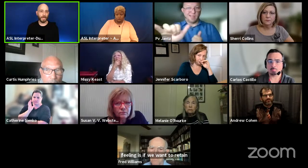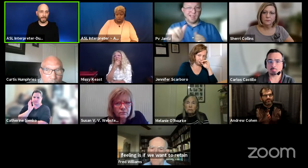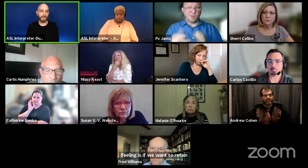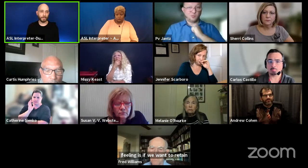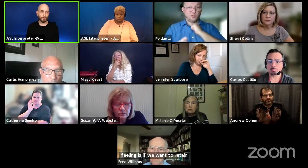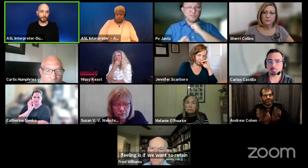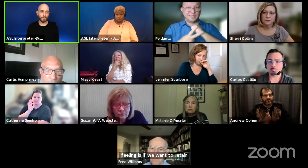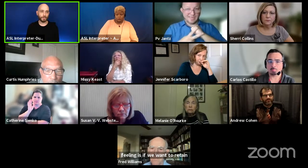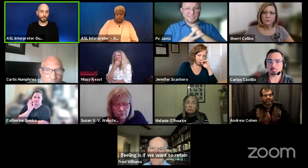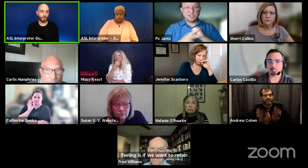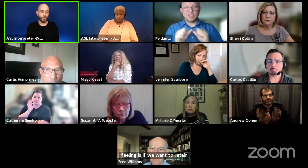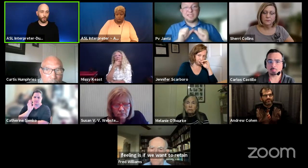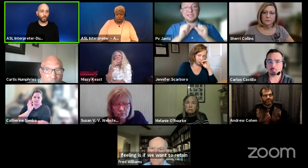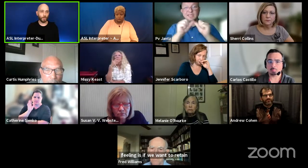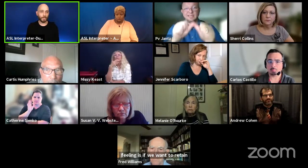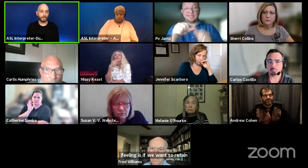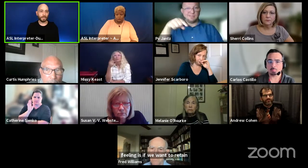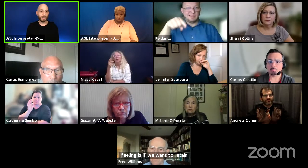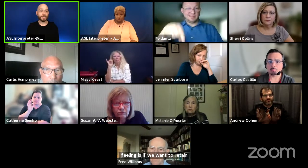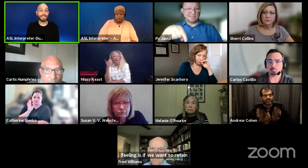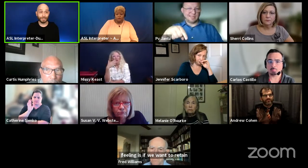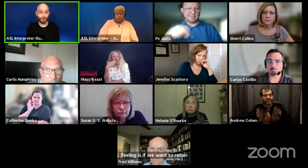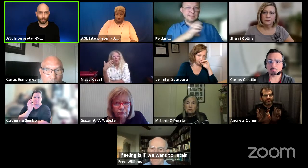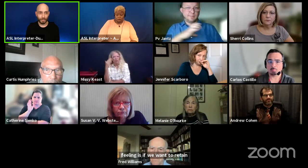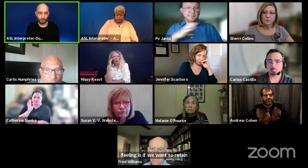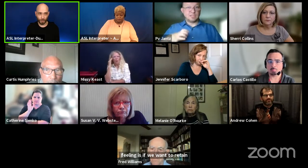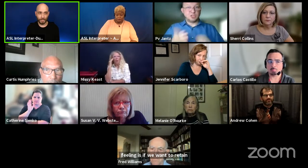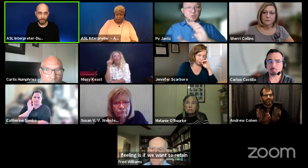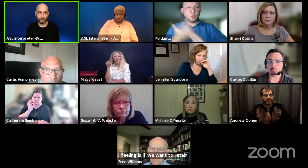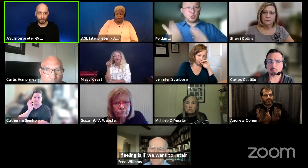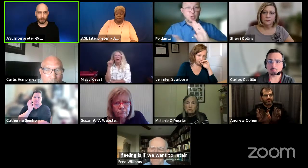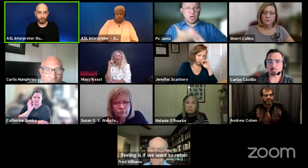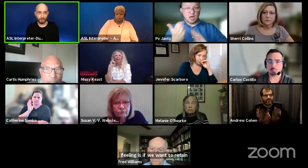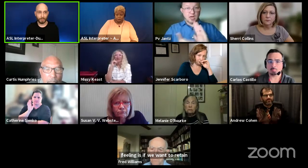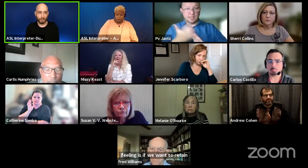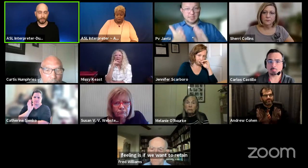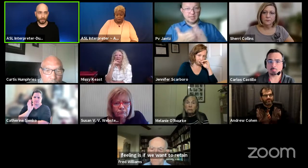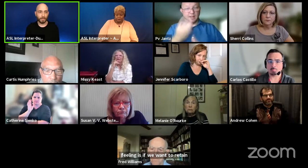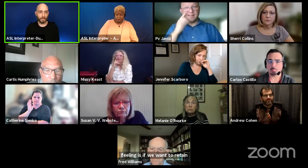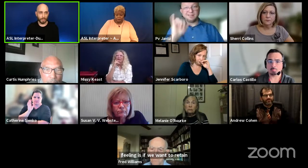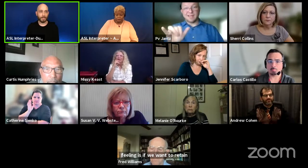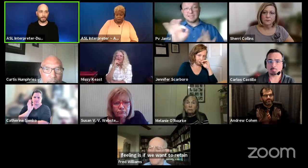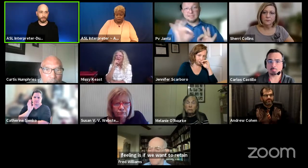base pay increase would assist with the retention.